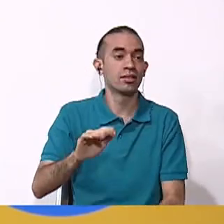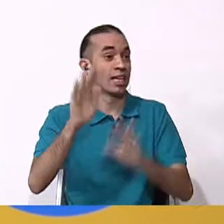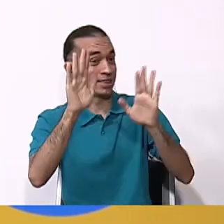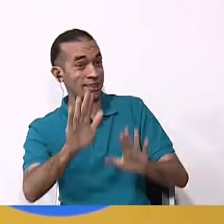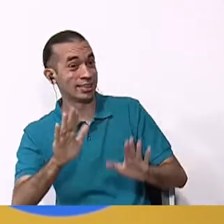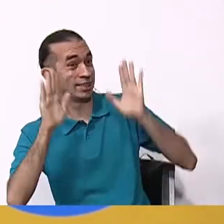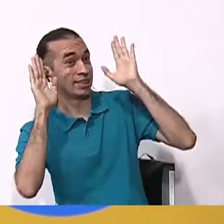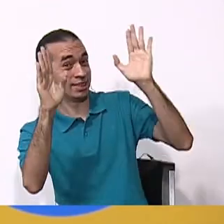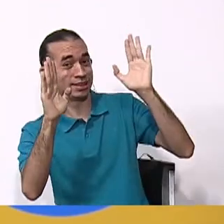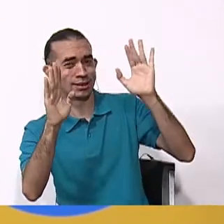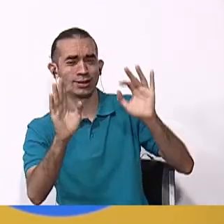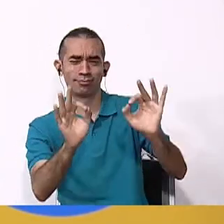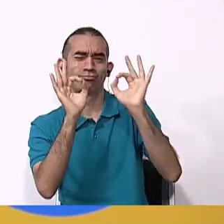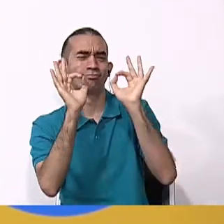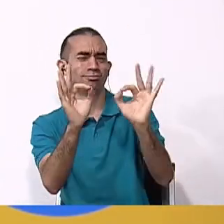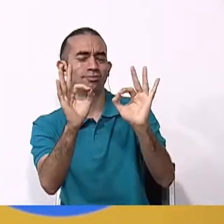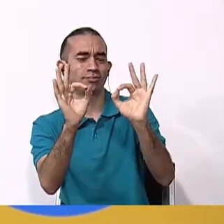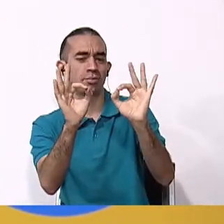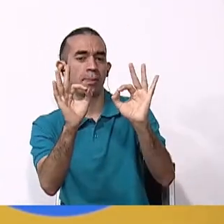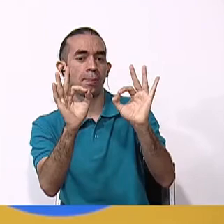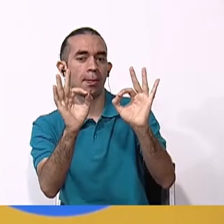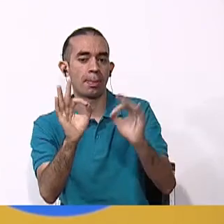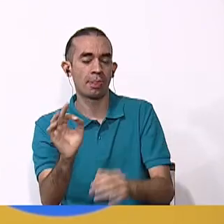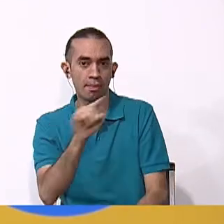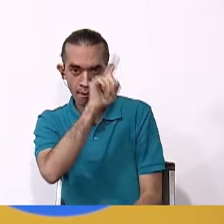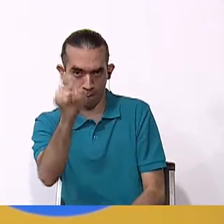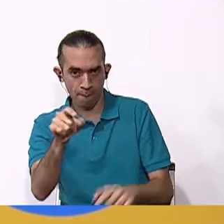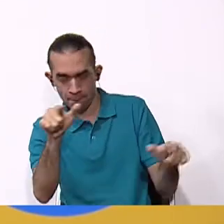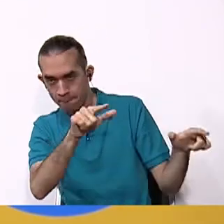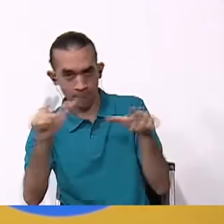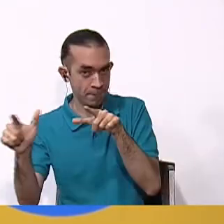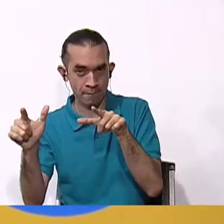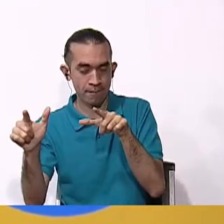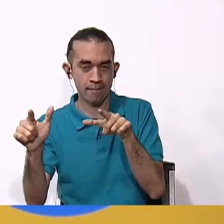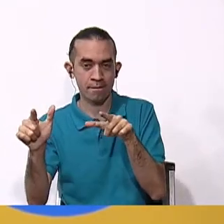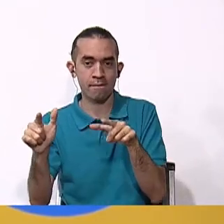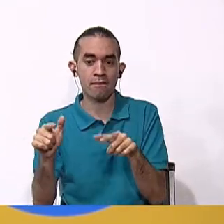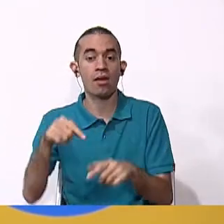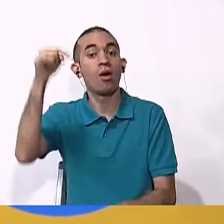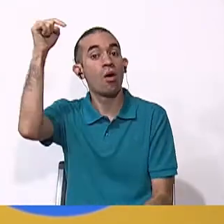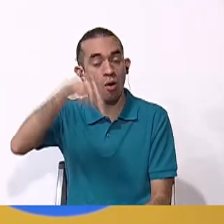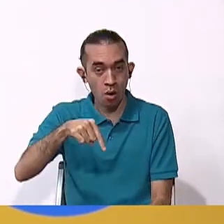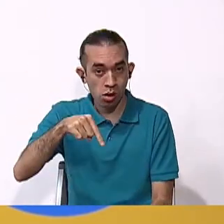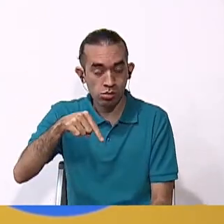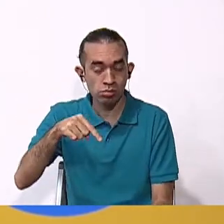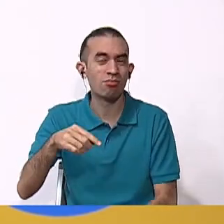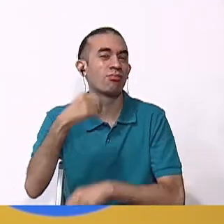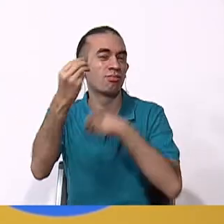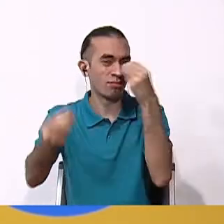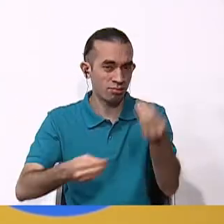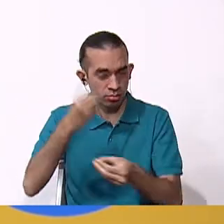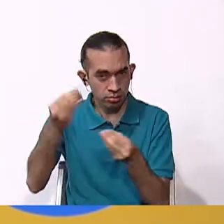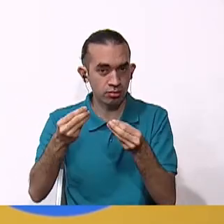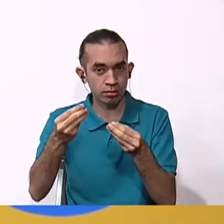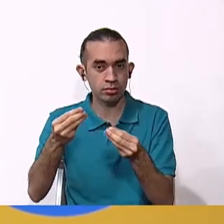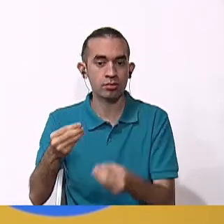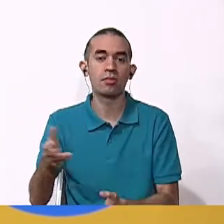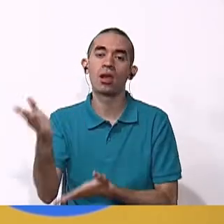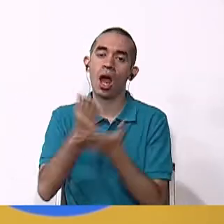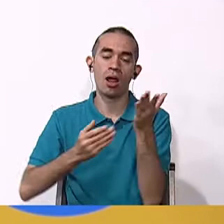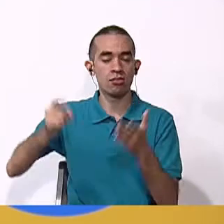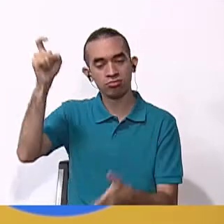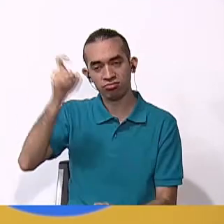Jack. Very good. Are you ready? Today, we are going to need